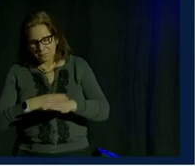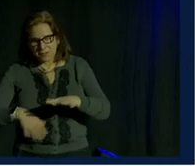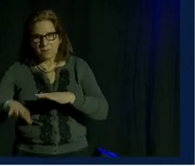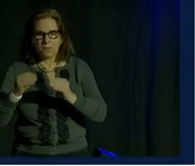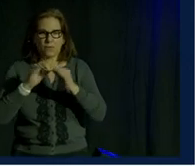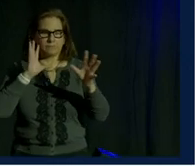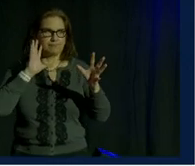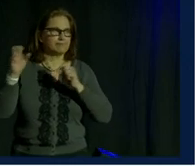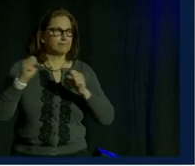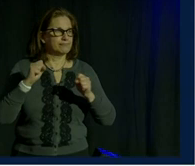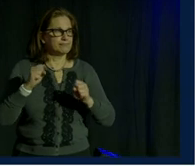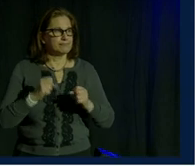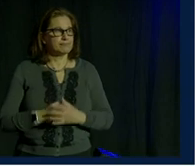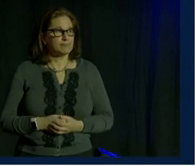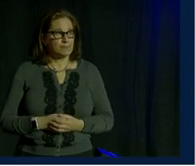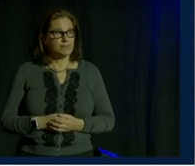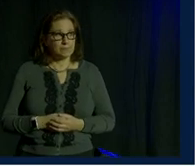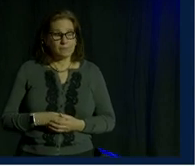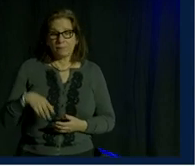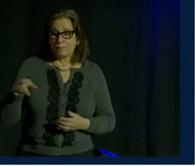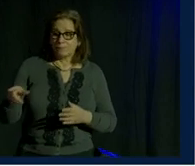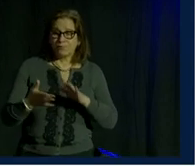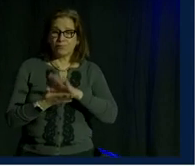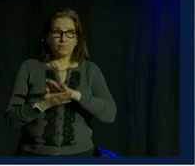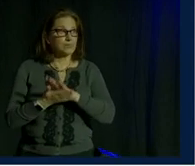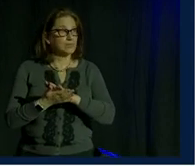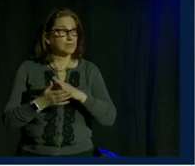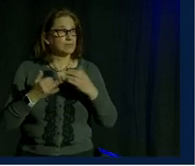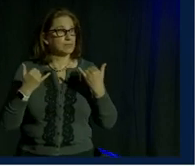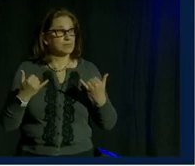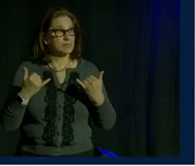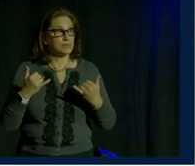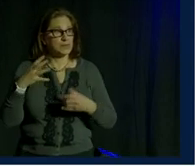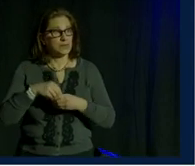school will also be modernized to include space for